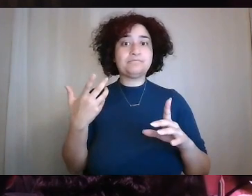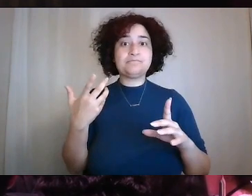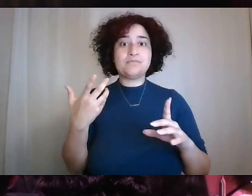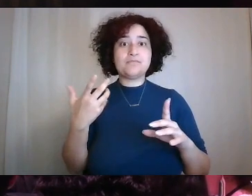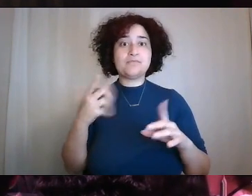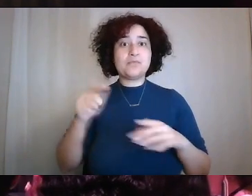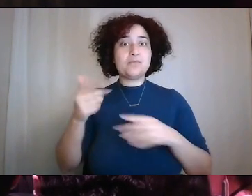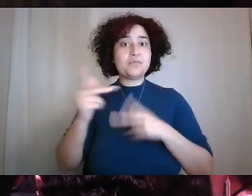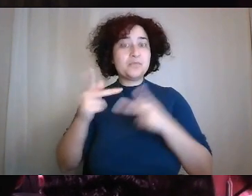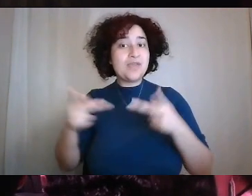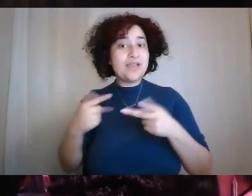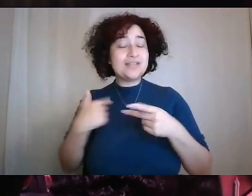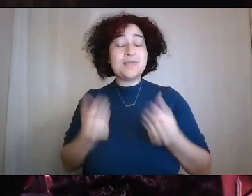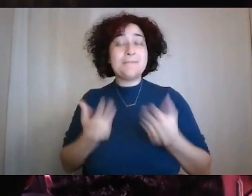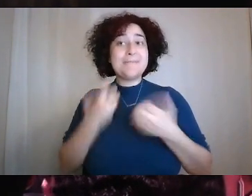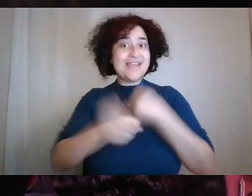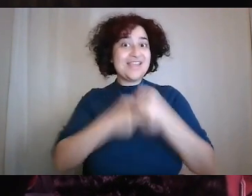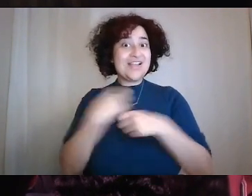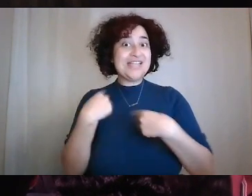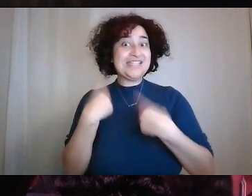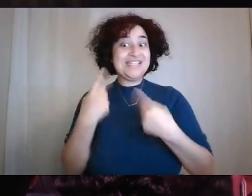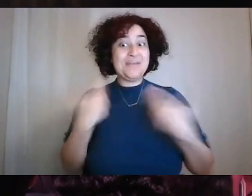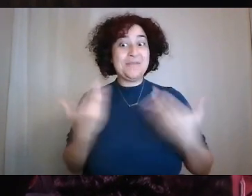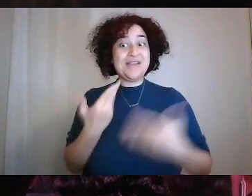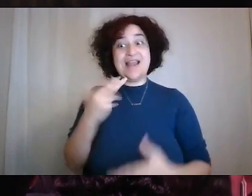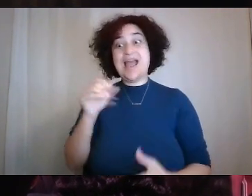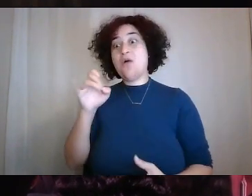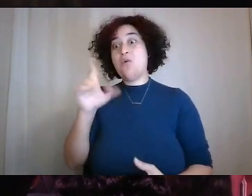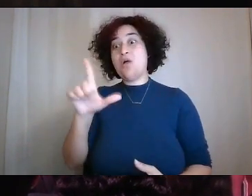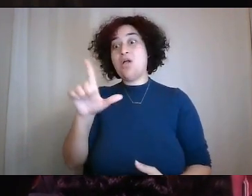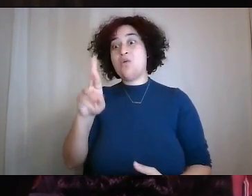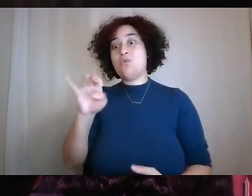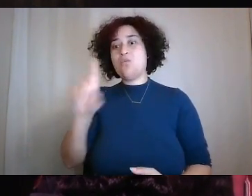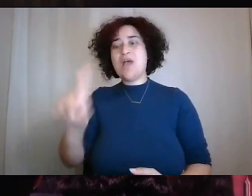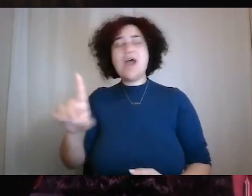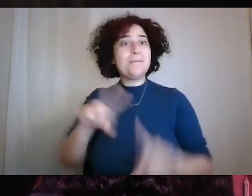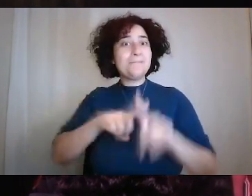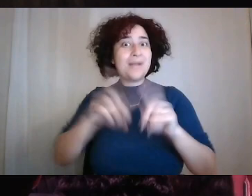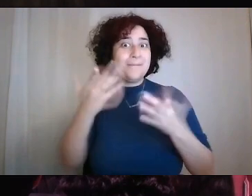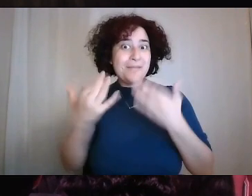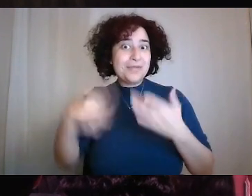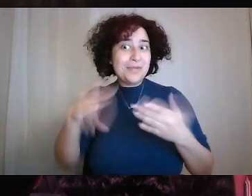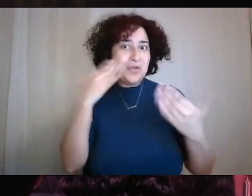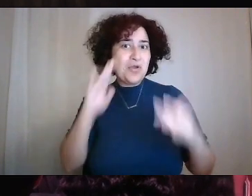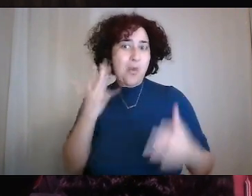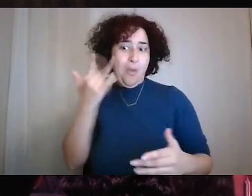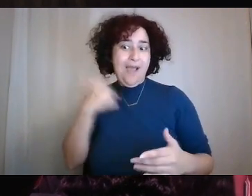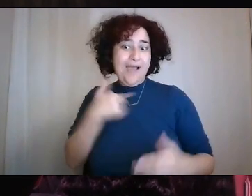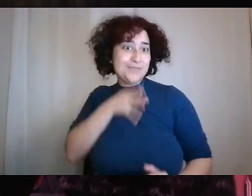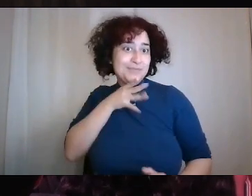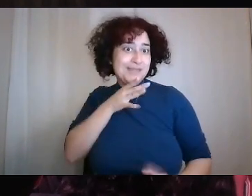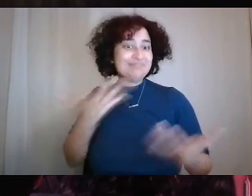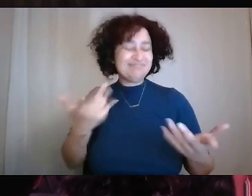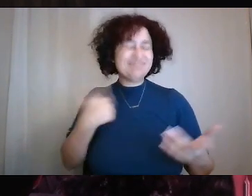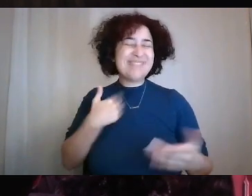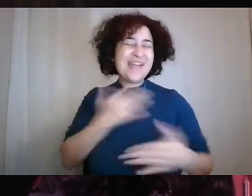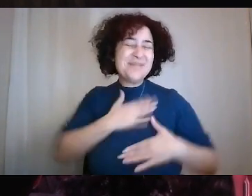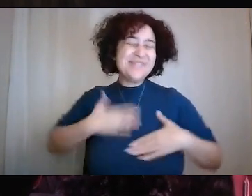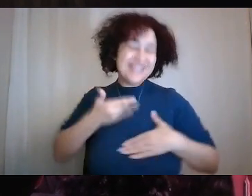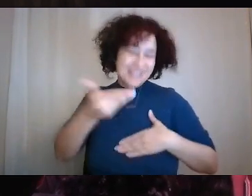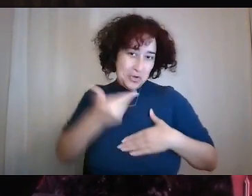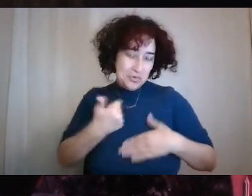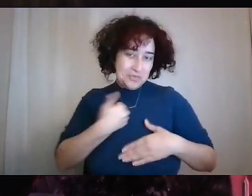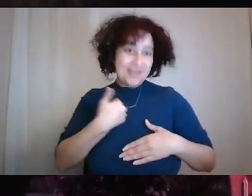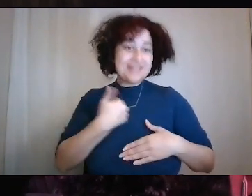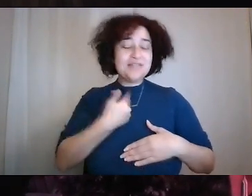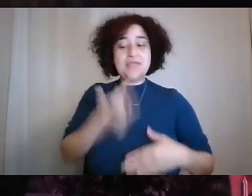the HowlRound world, but some of you are like, who is this chick and why is she speaking? So I am pleased to introduce myself. I'm Ronee Penoi, she,